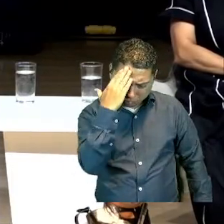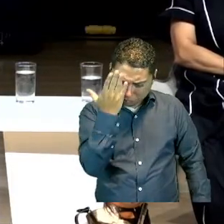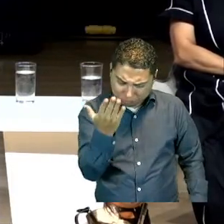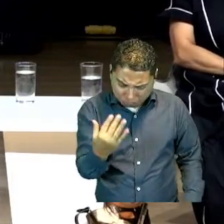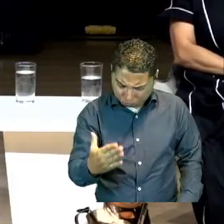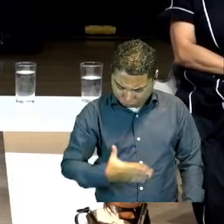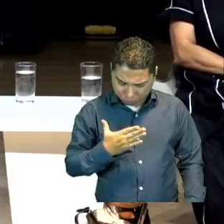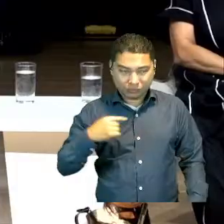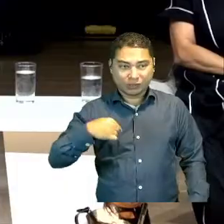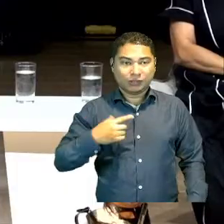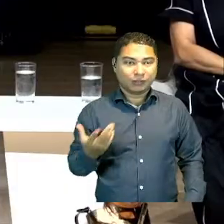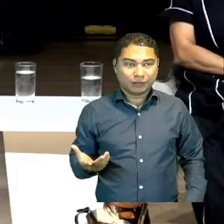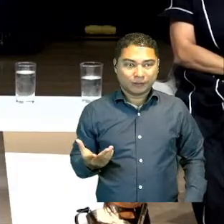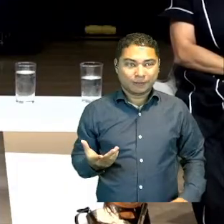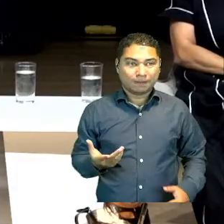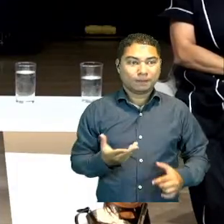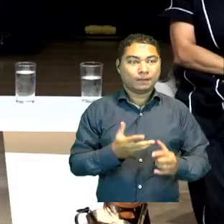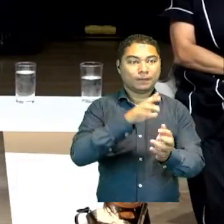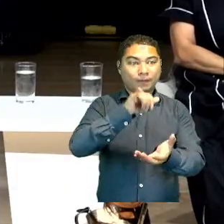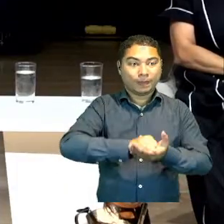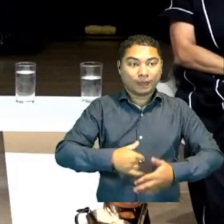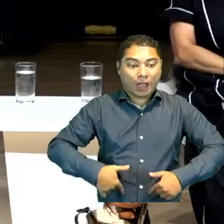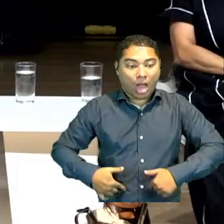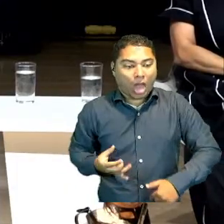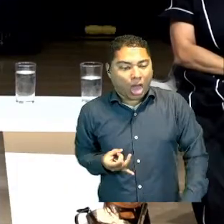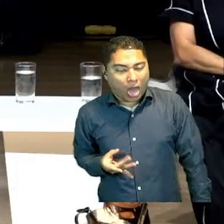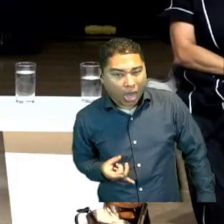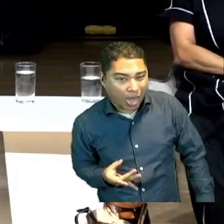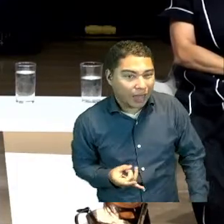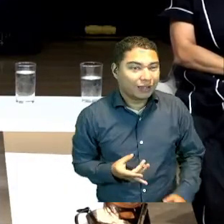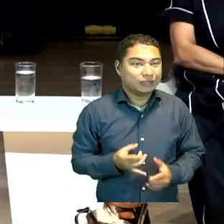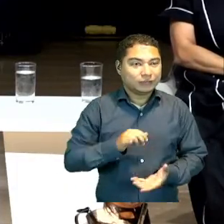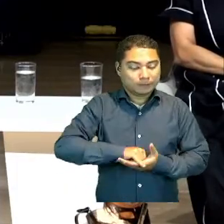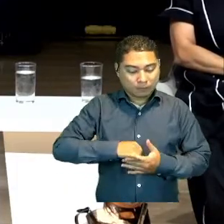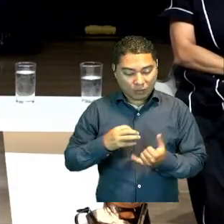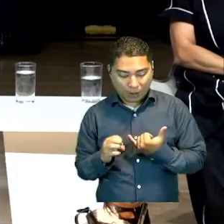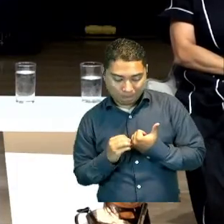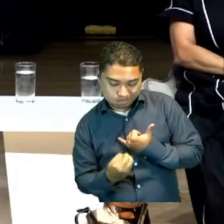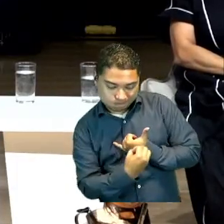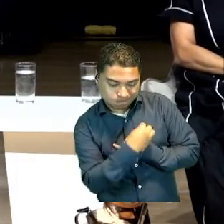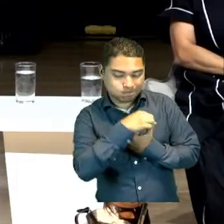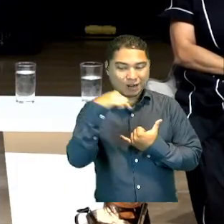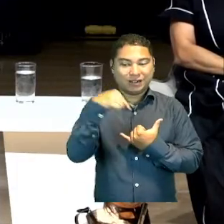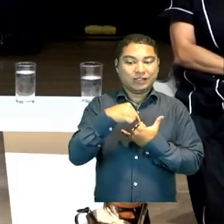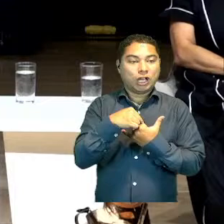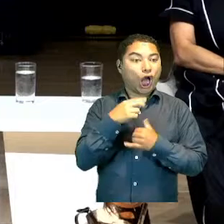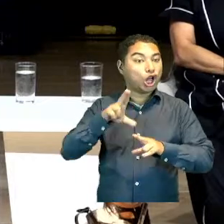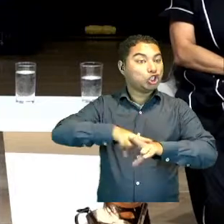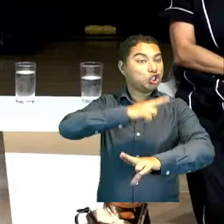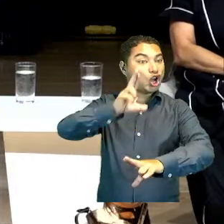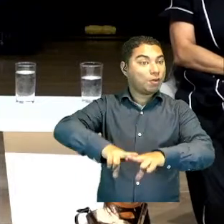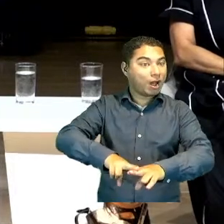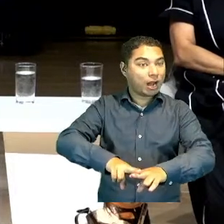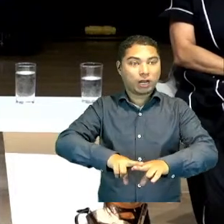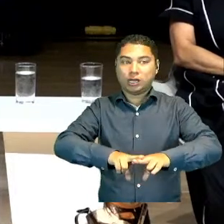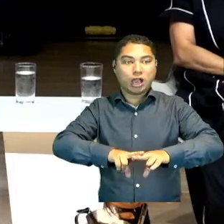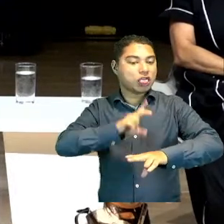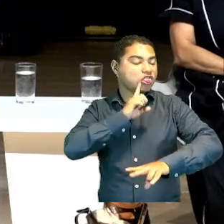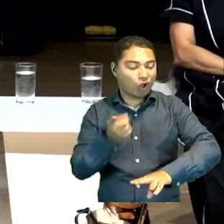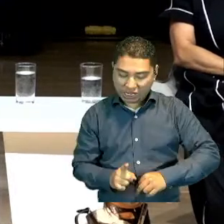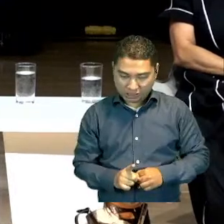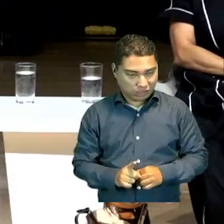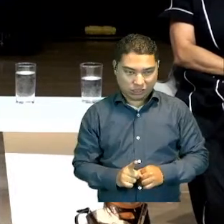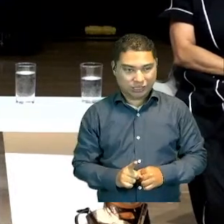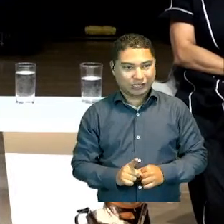need to understand that the pain and having myomas and cysts is not